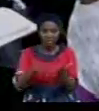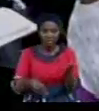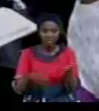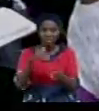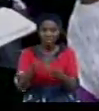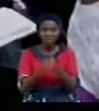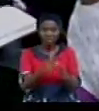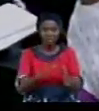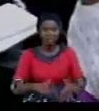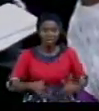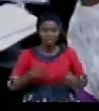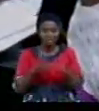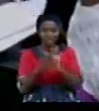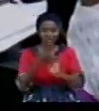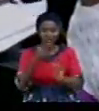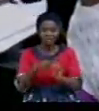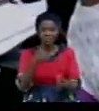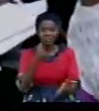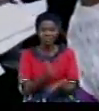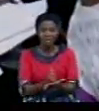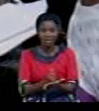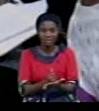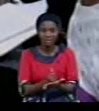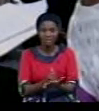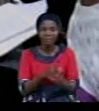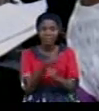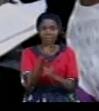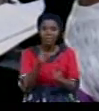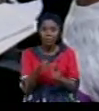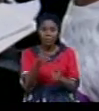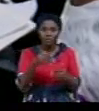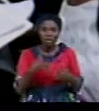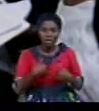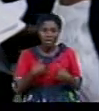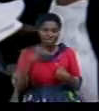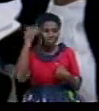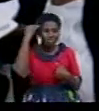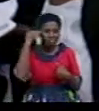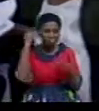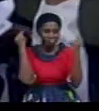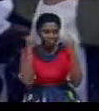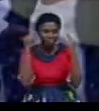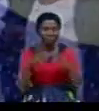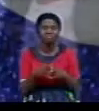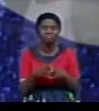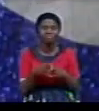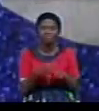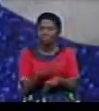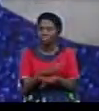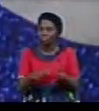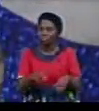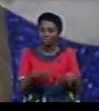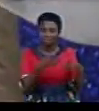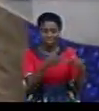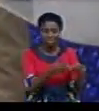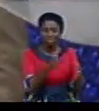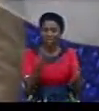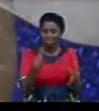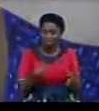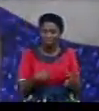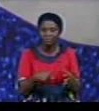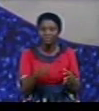life when you have headache don't give the credits to The Devil